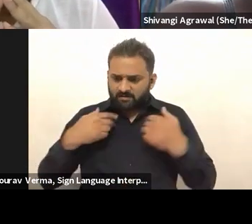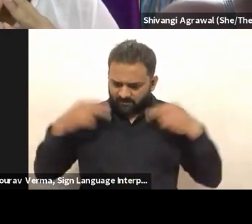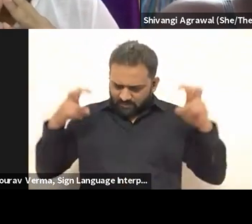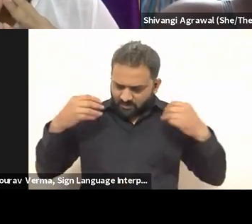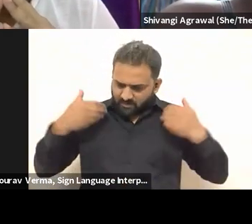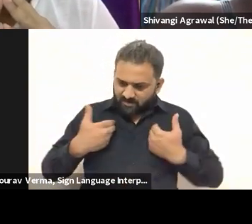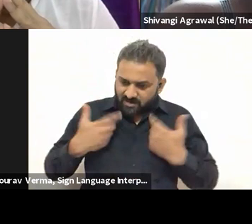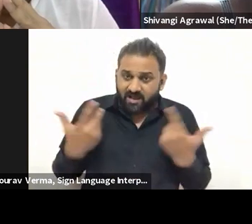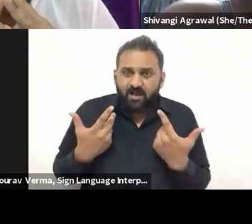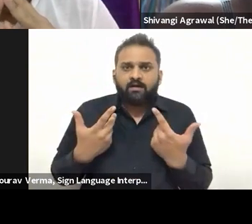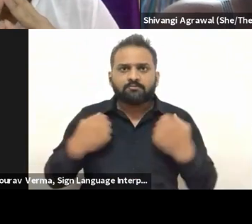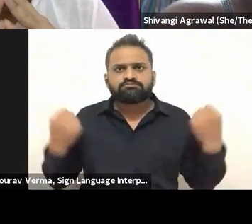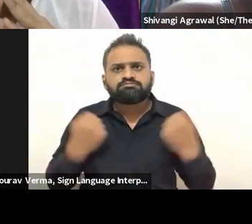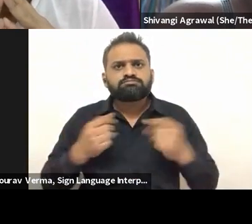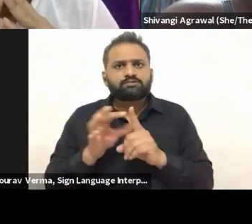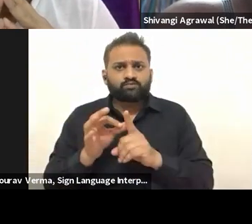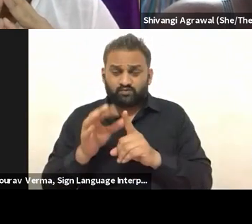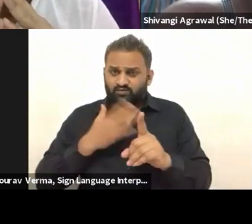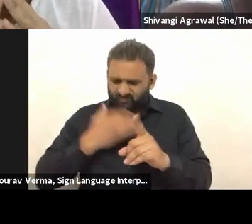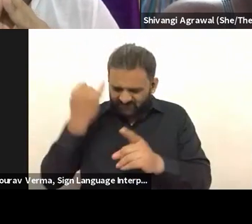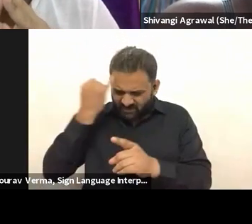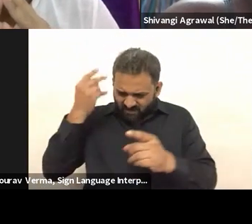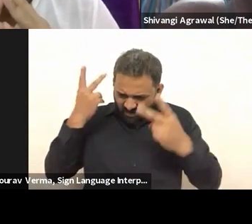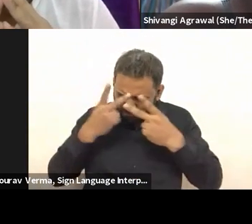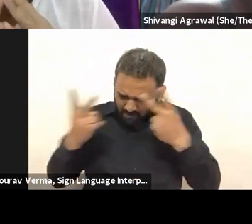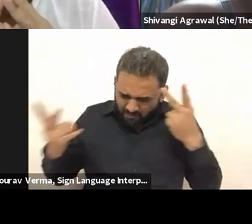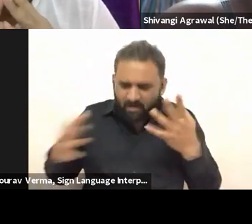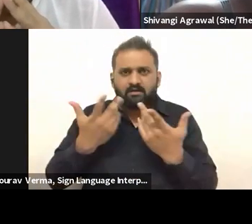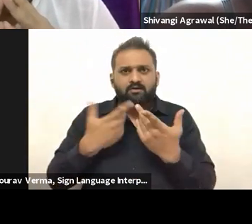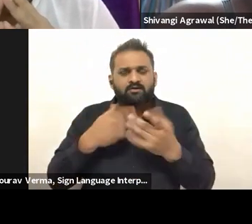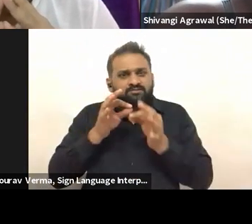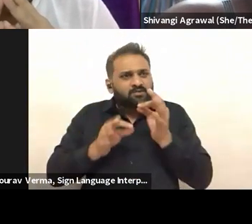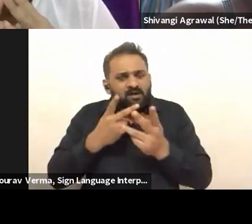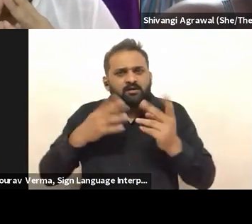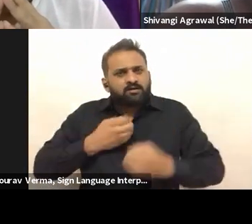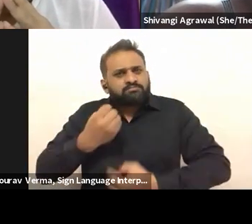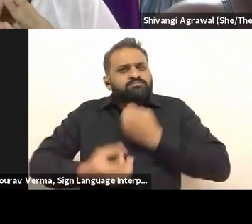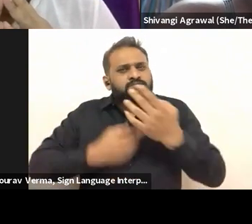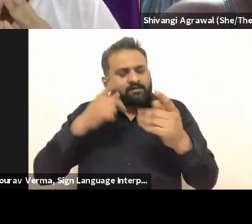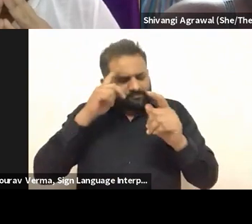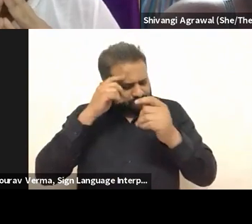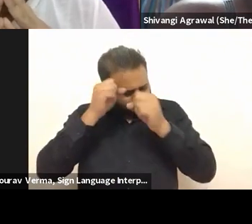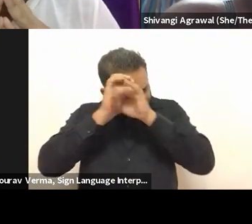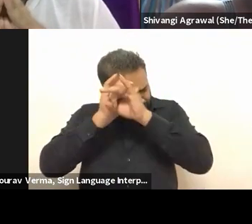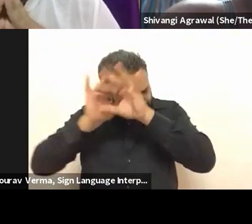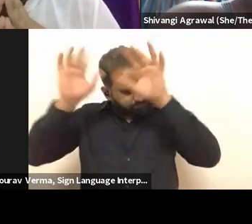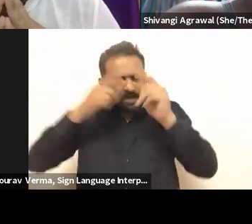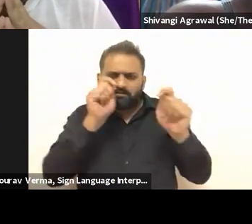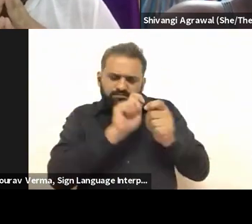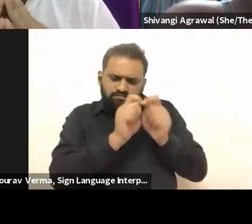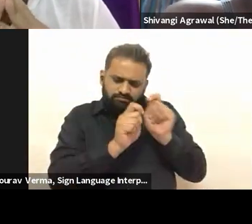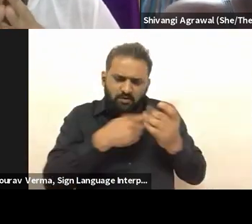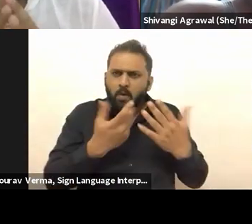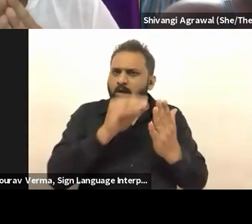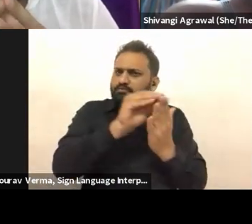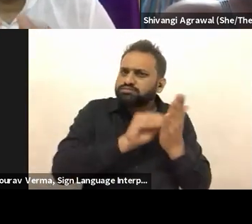push our ideas and our stories and archiving those stories and documenting those stories, because